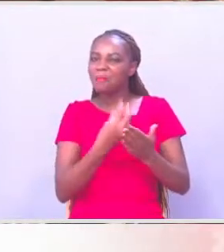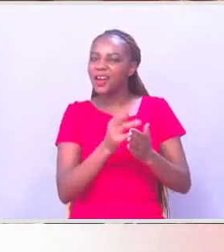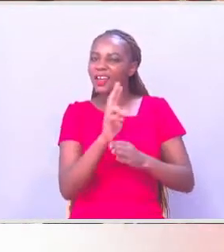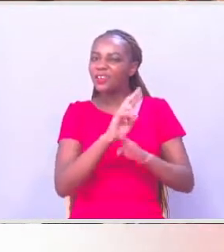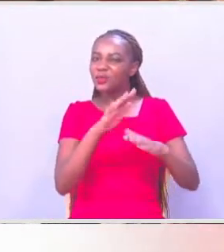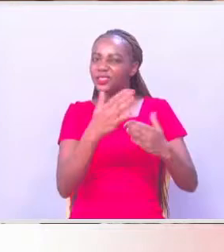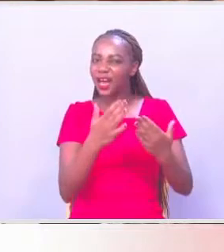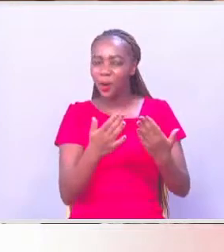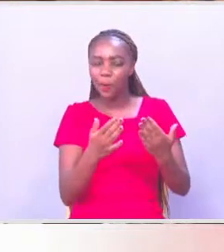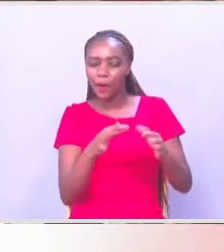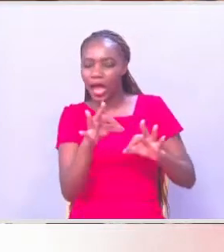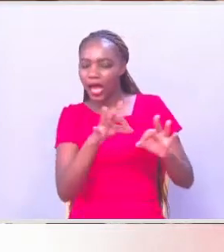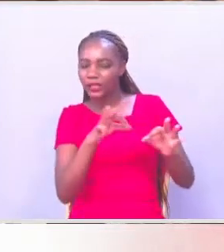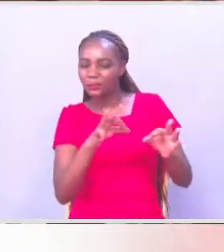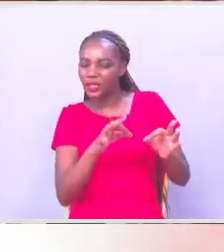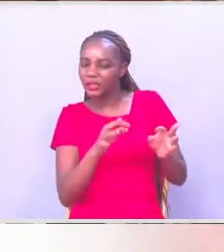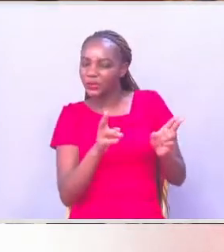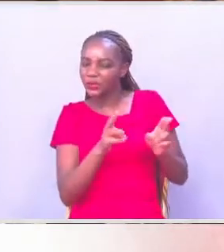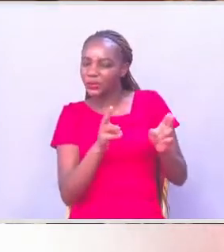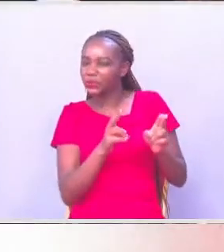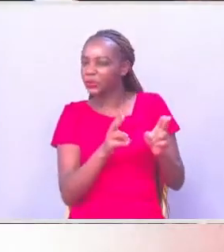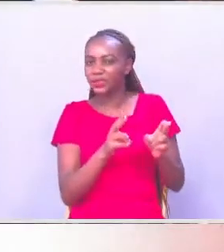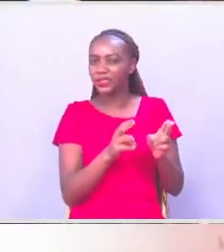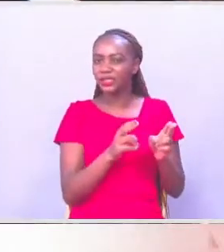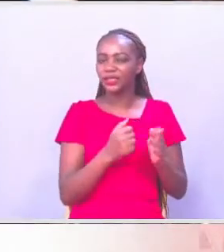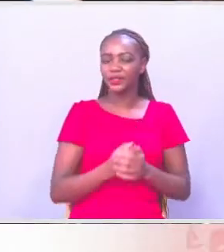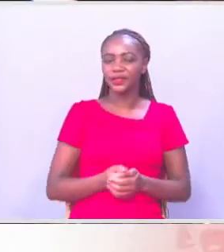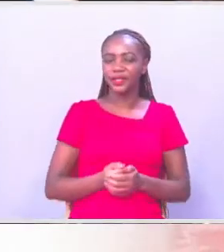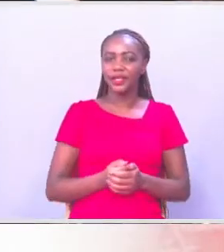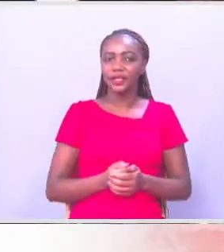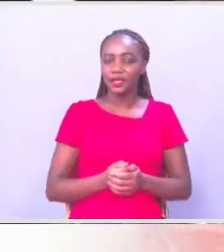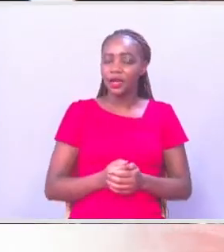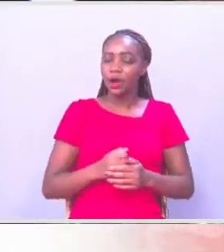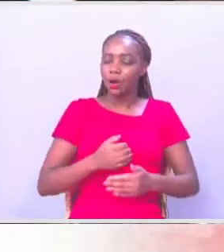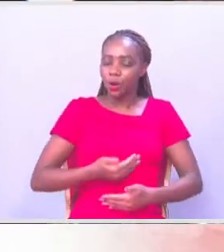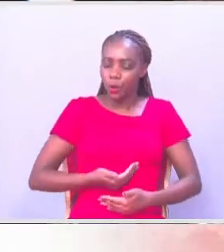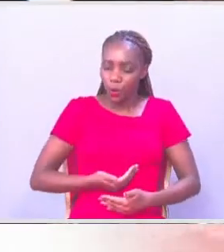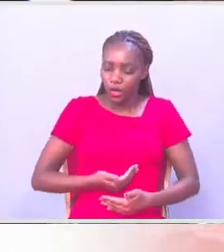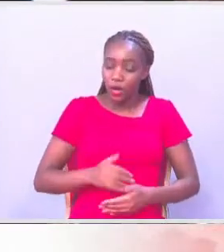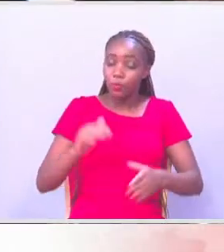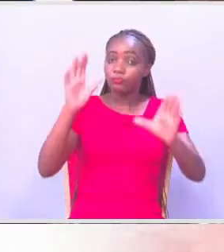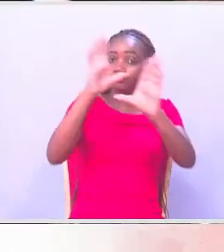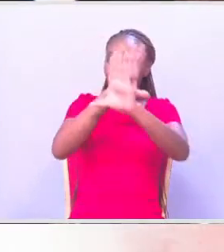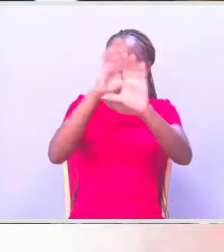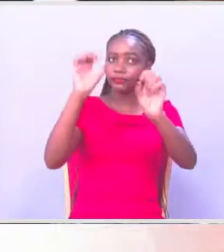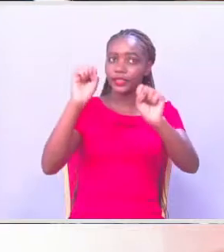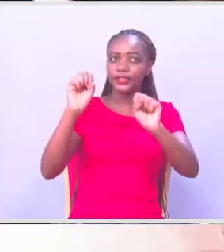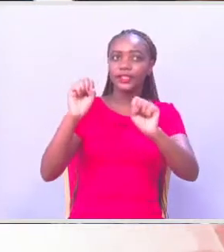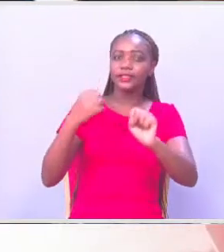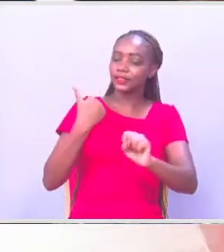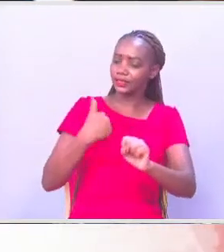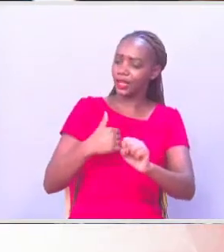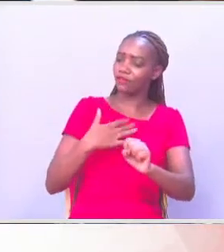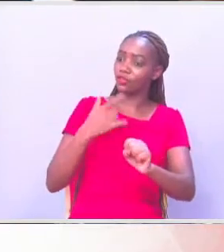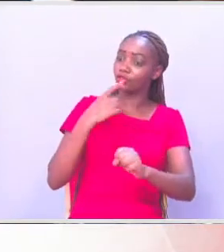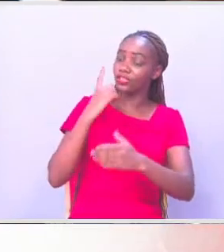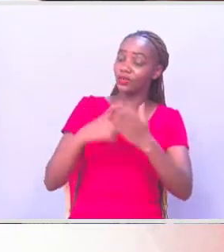ground as far as drought mitigation is concerned. Mr. President, I want to say it here from Garissa.